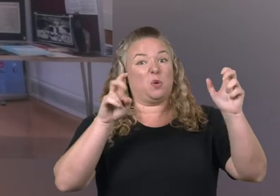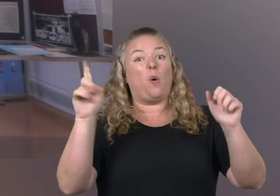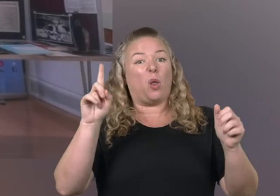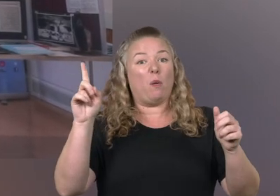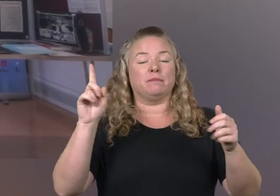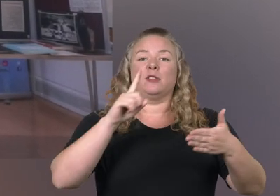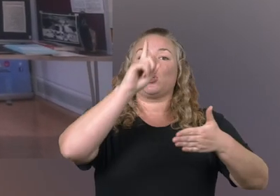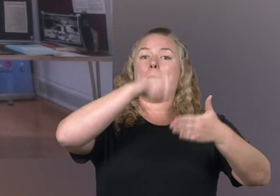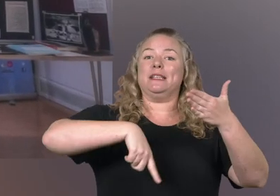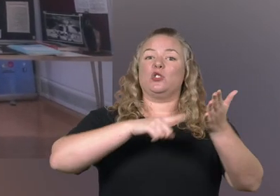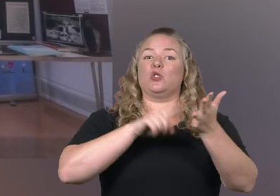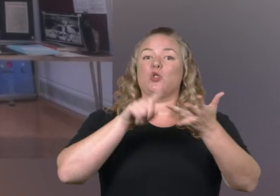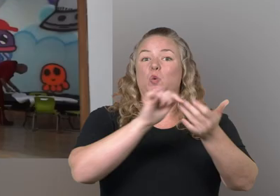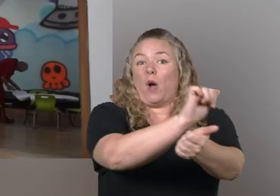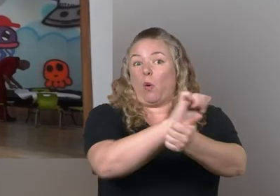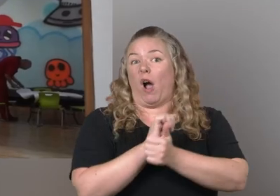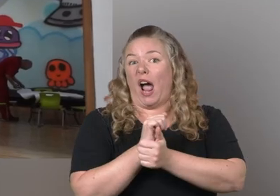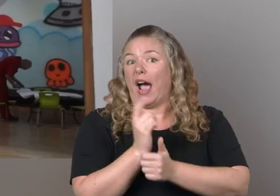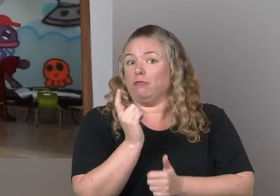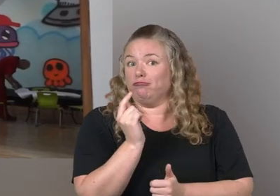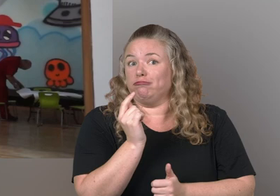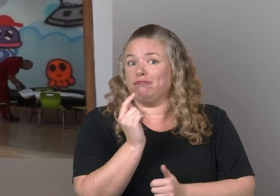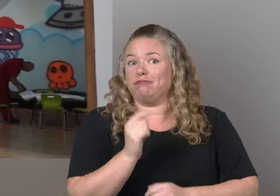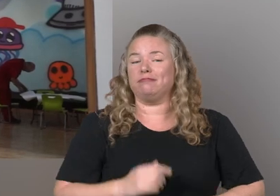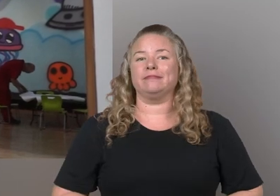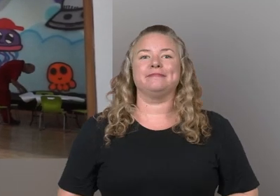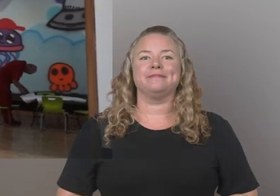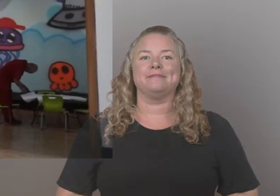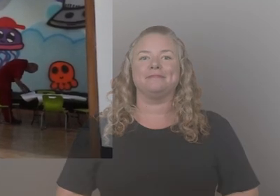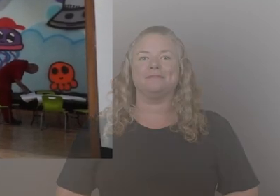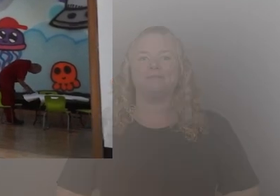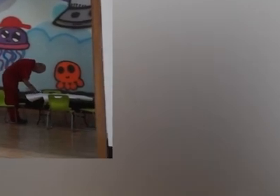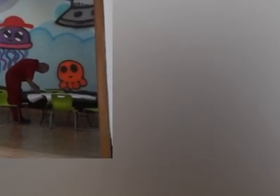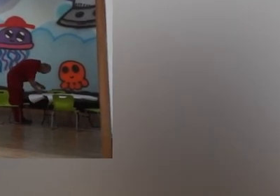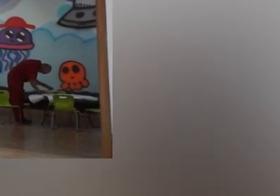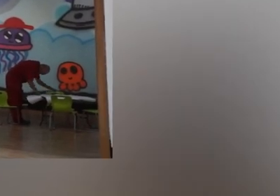be what's called a commission to acquire.